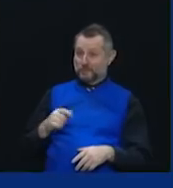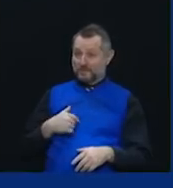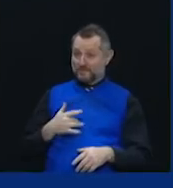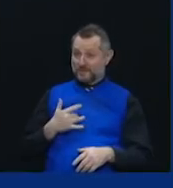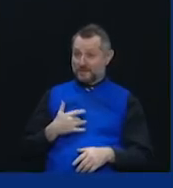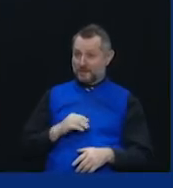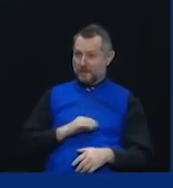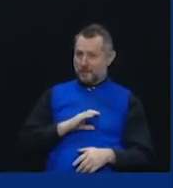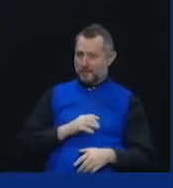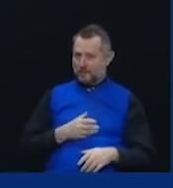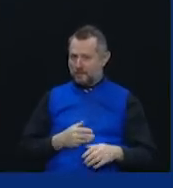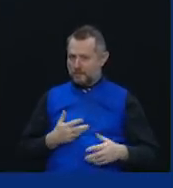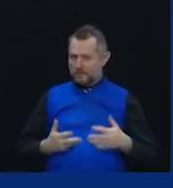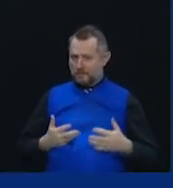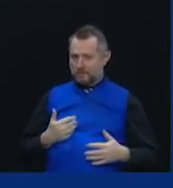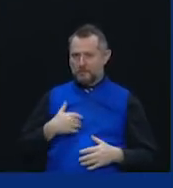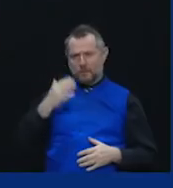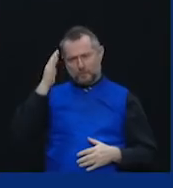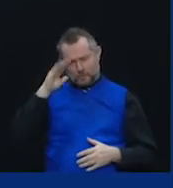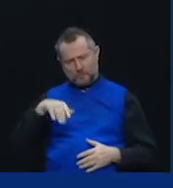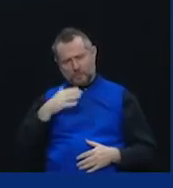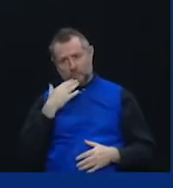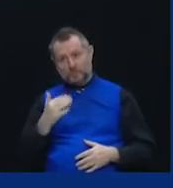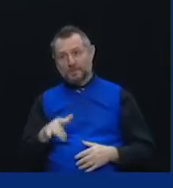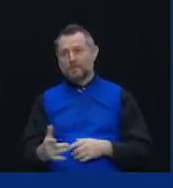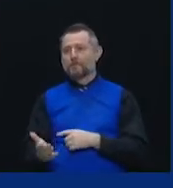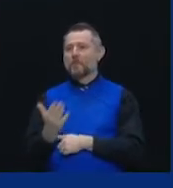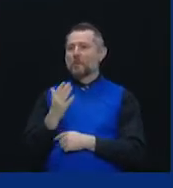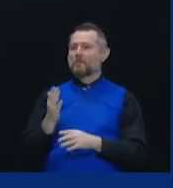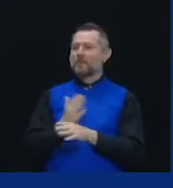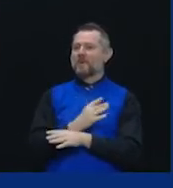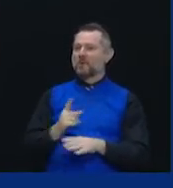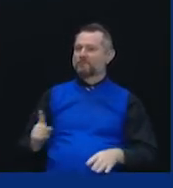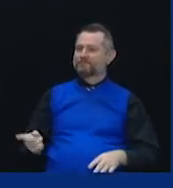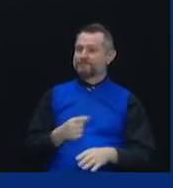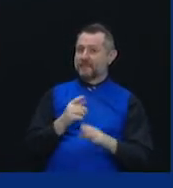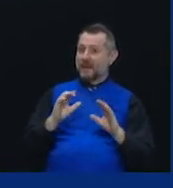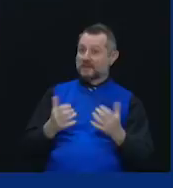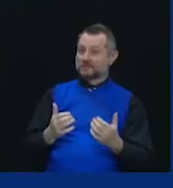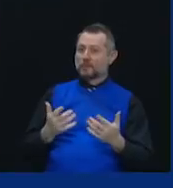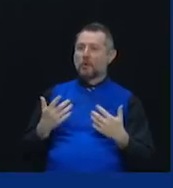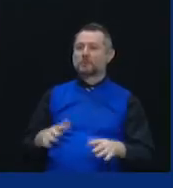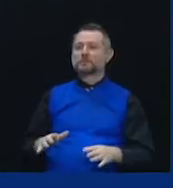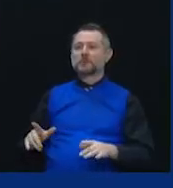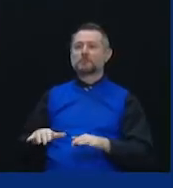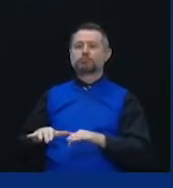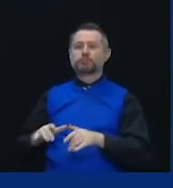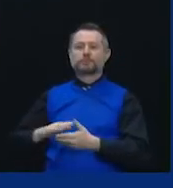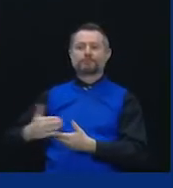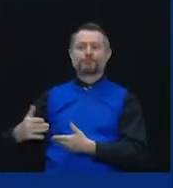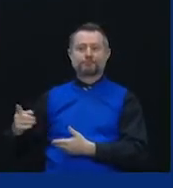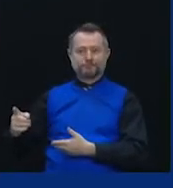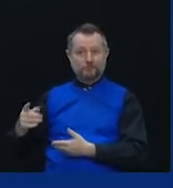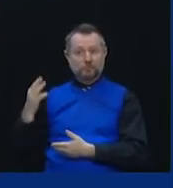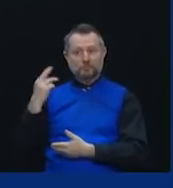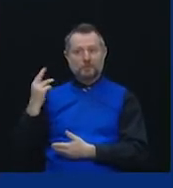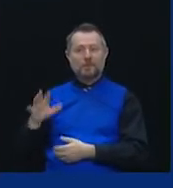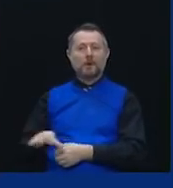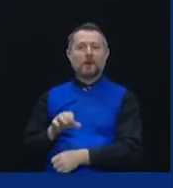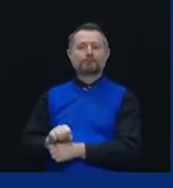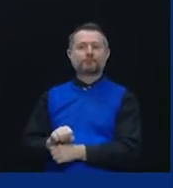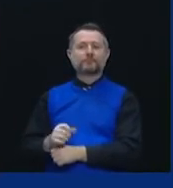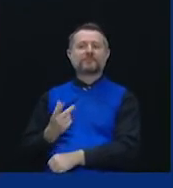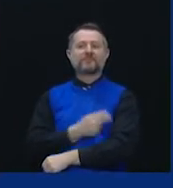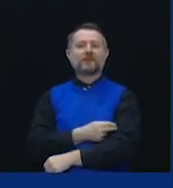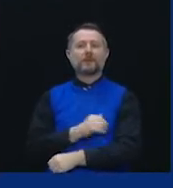thing. So I know this morning before she went to her first class, she was already on the website to try to get the vaccine. So